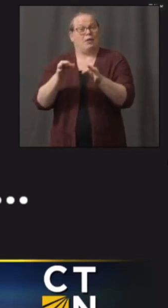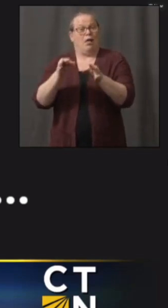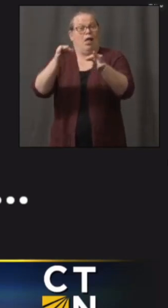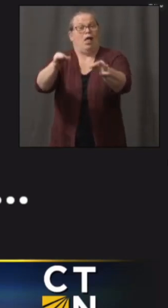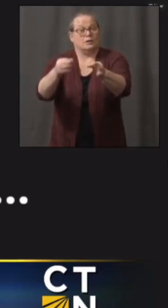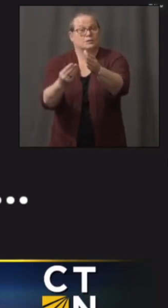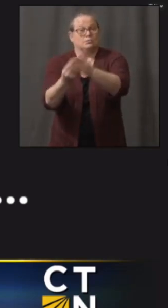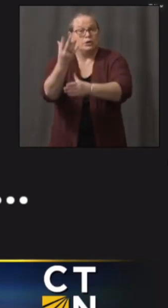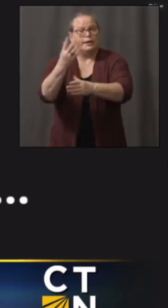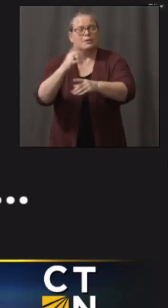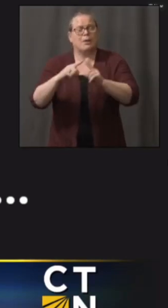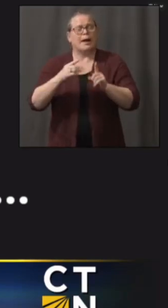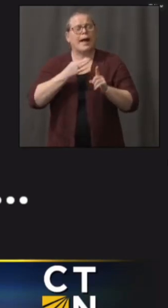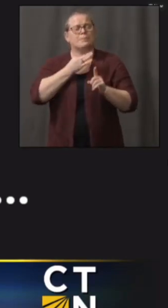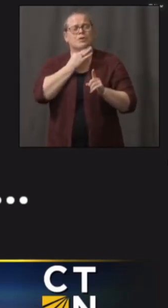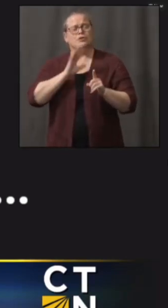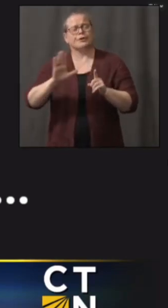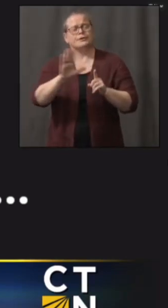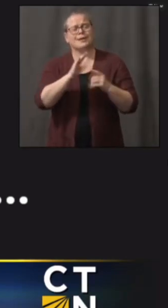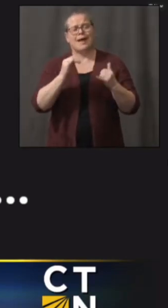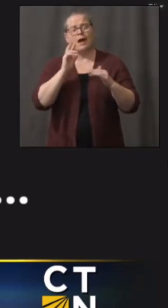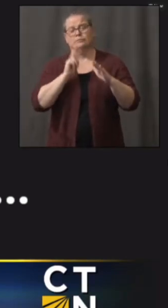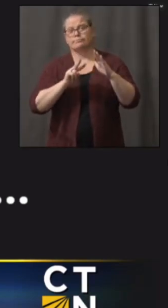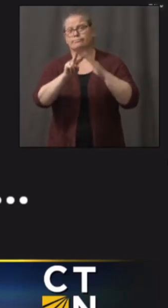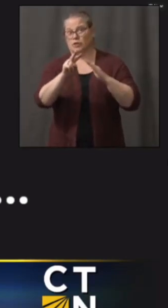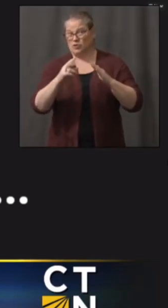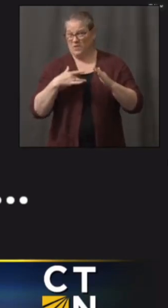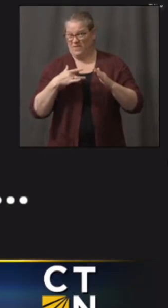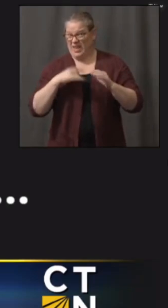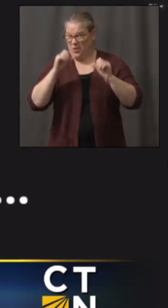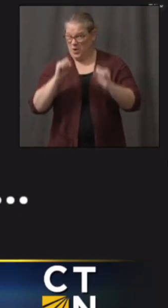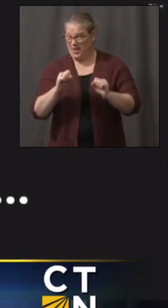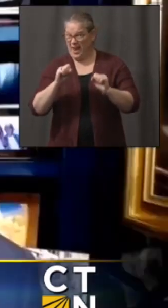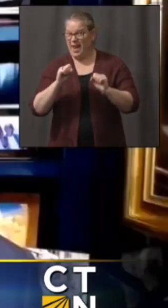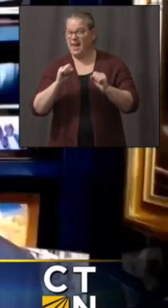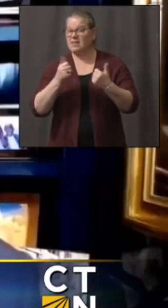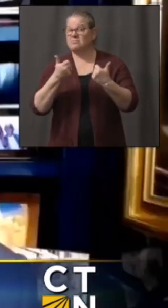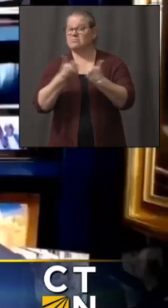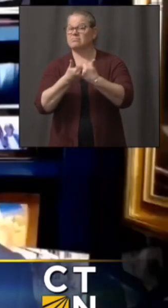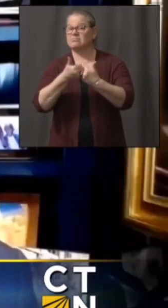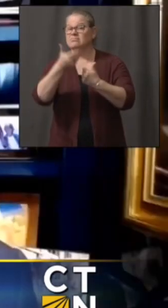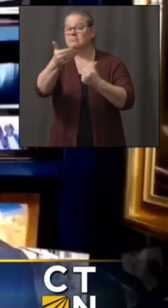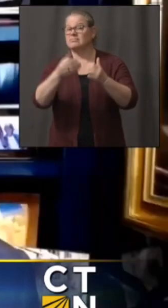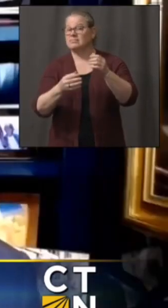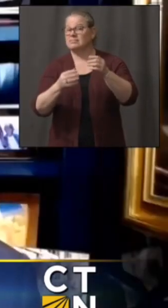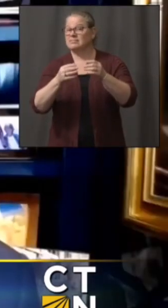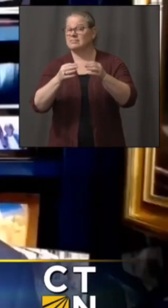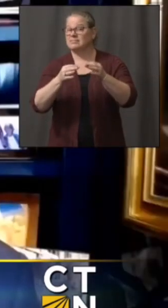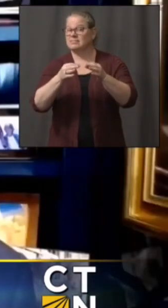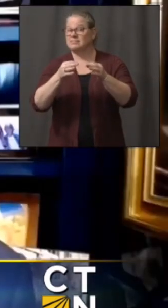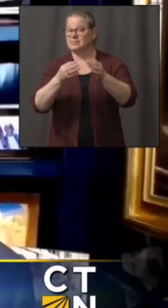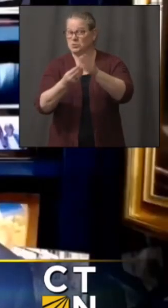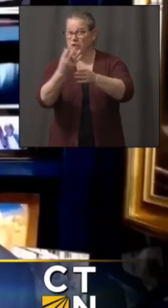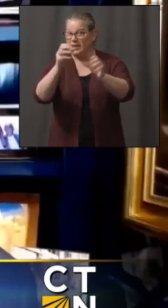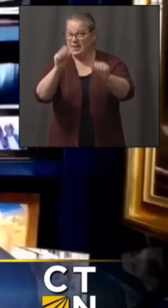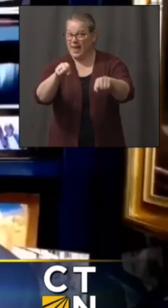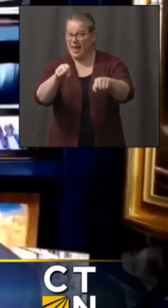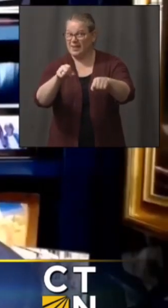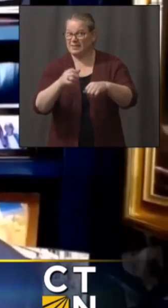really realistically any chance of that happening? Rich, we're going to sure try. I mean, I know how I love